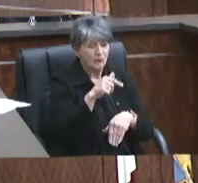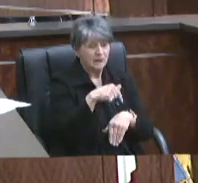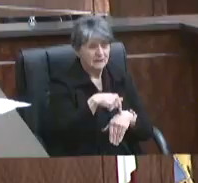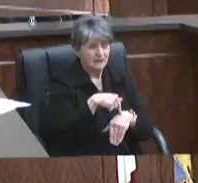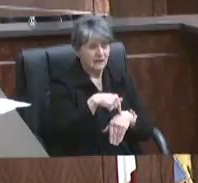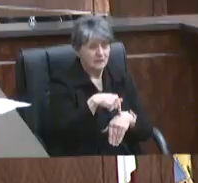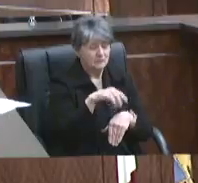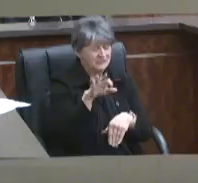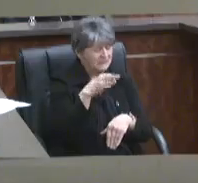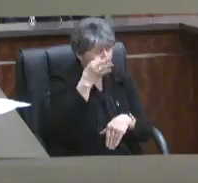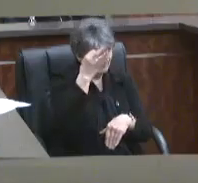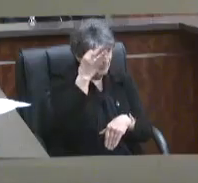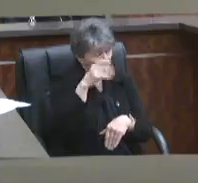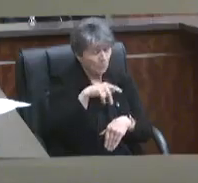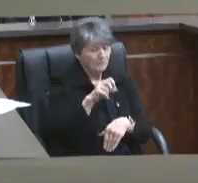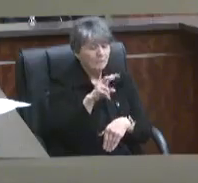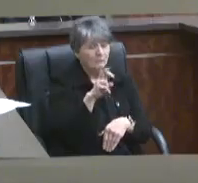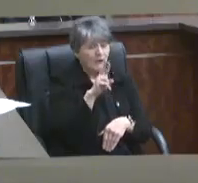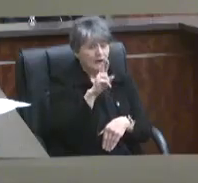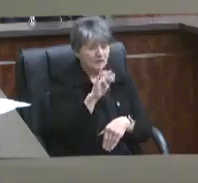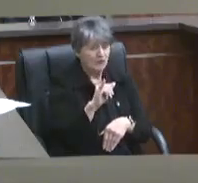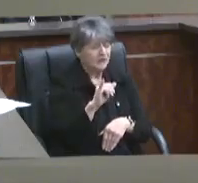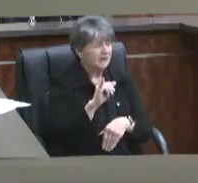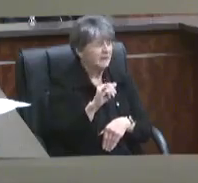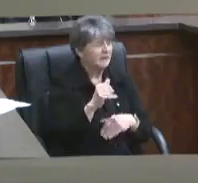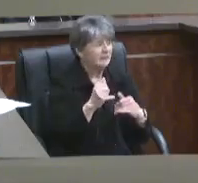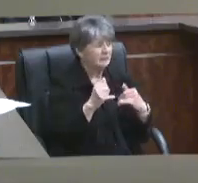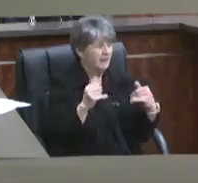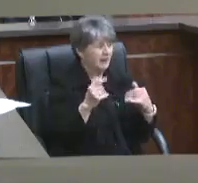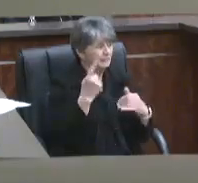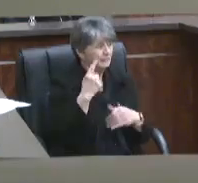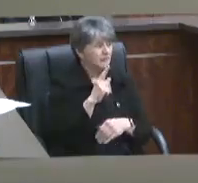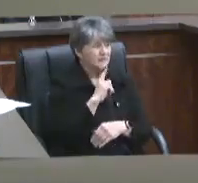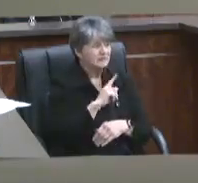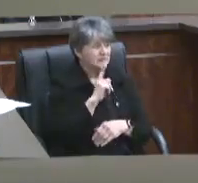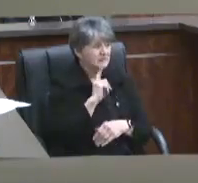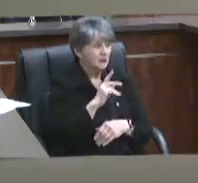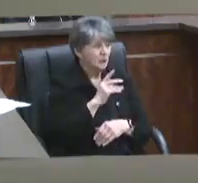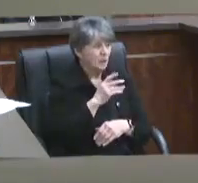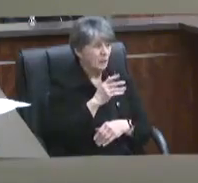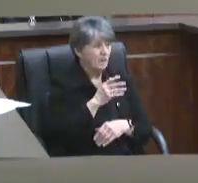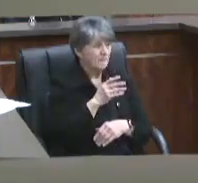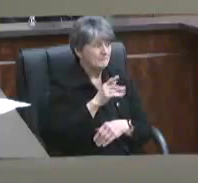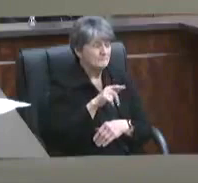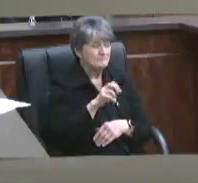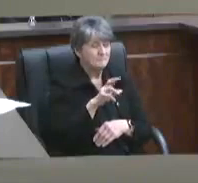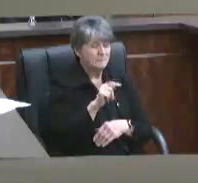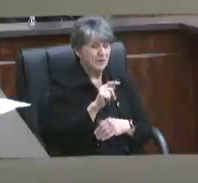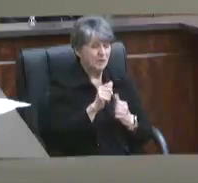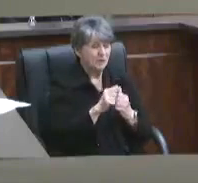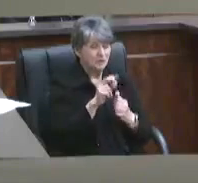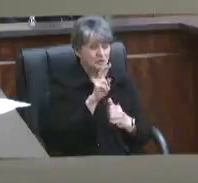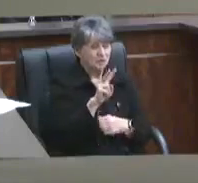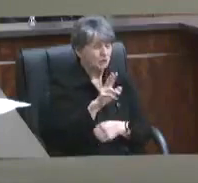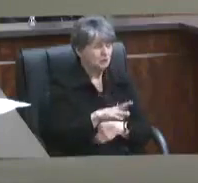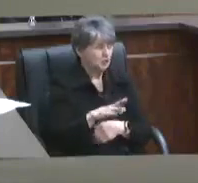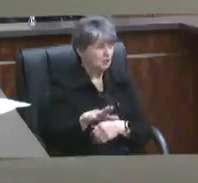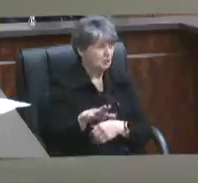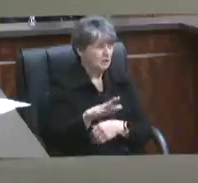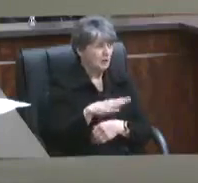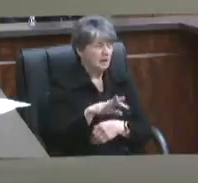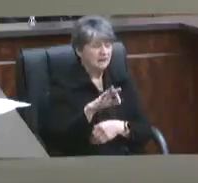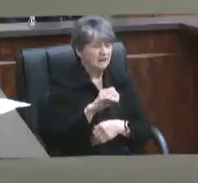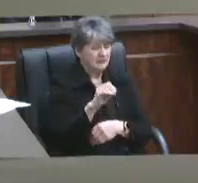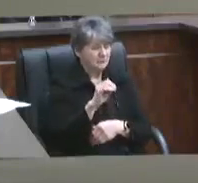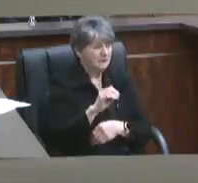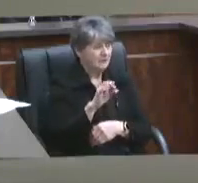poverty line for a single parent with 2 children. Approximately 95% of the people coming into our organization